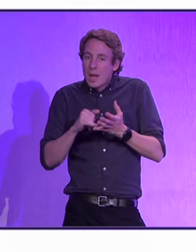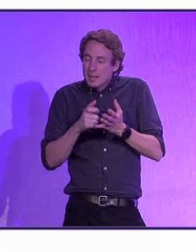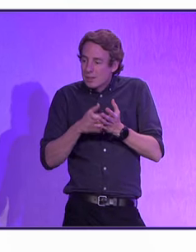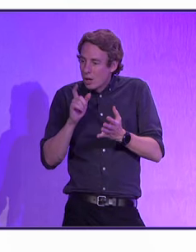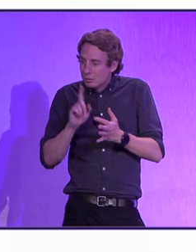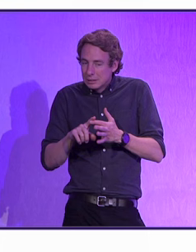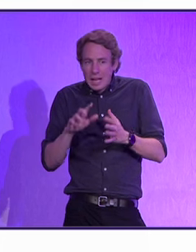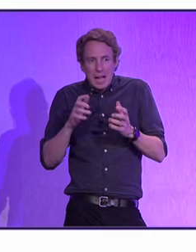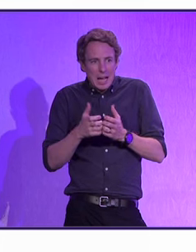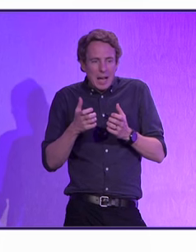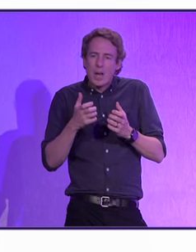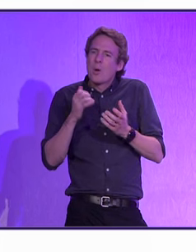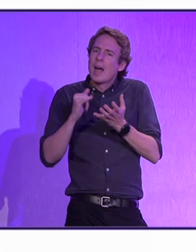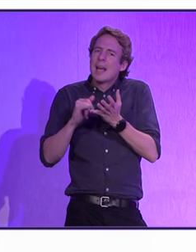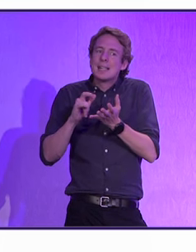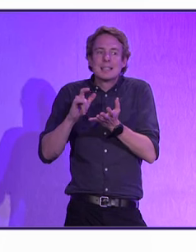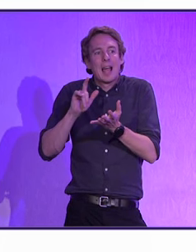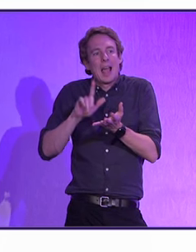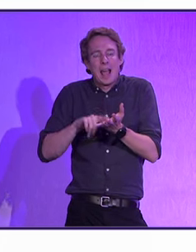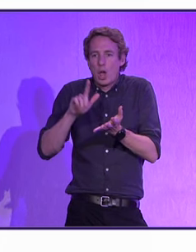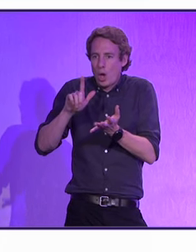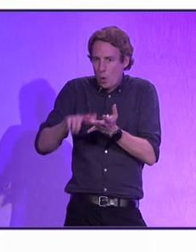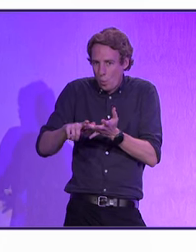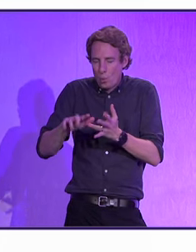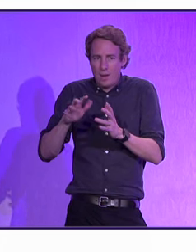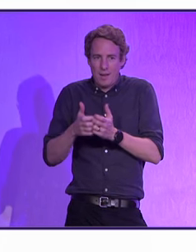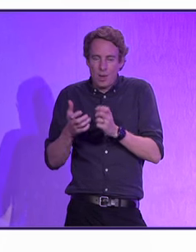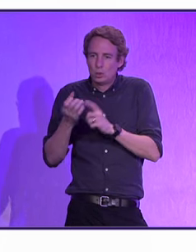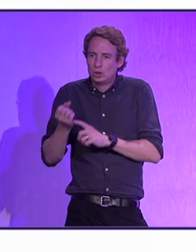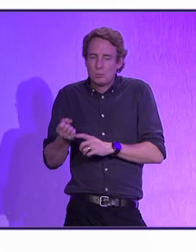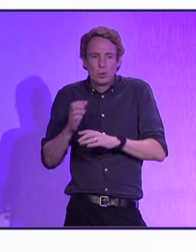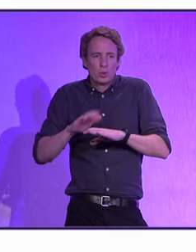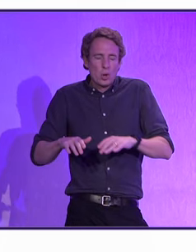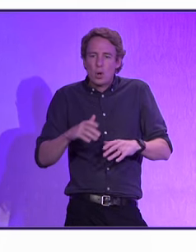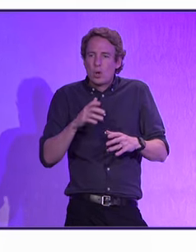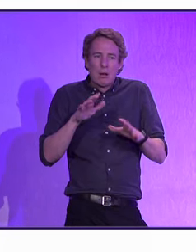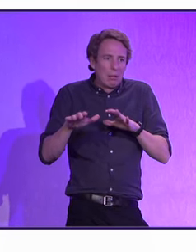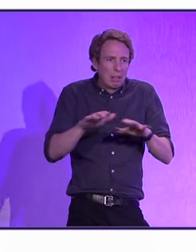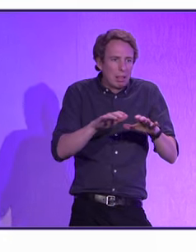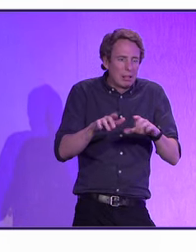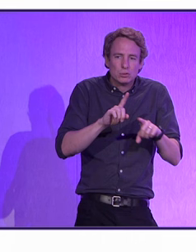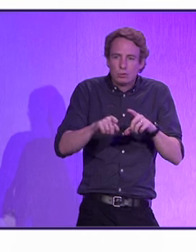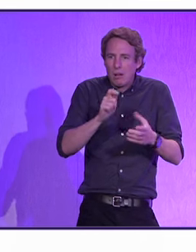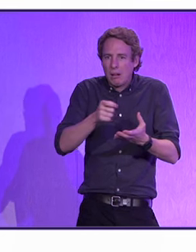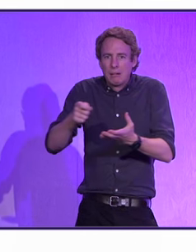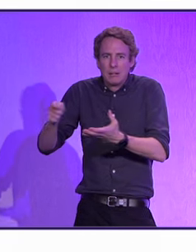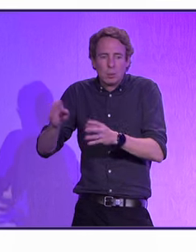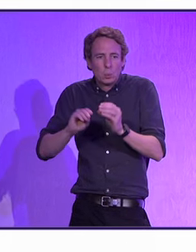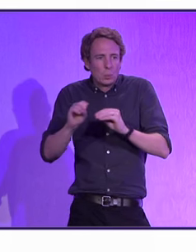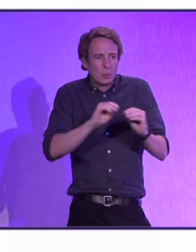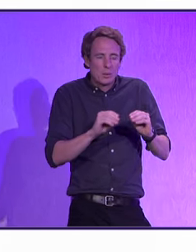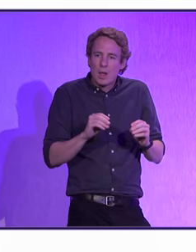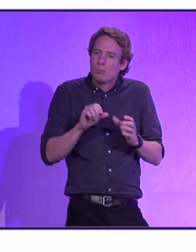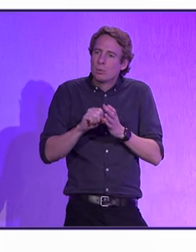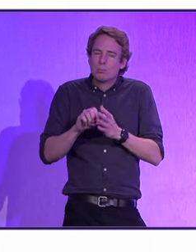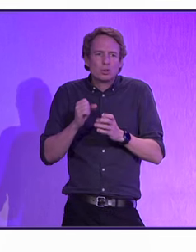setting achievable SLOs, rather than having people playing whack-a-mole with their million stuff. Don't